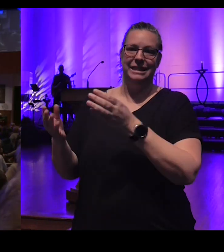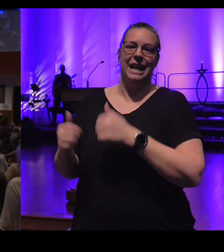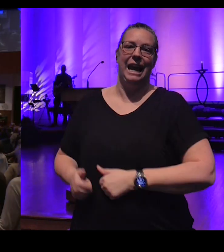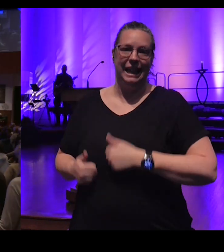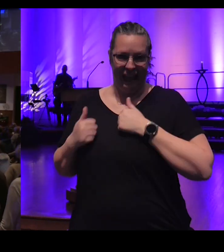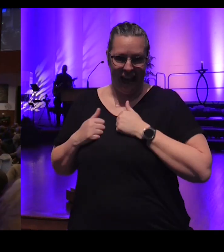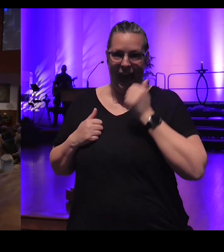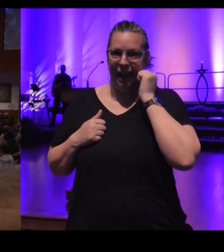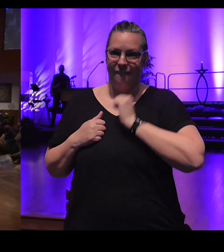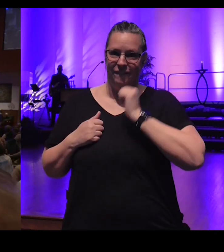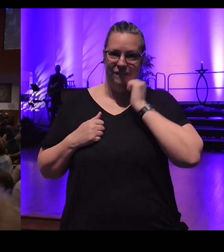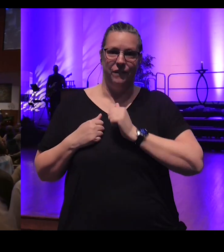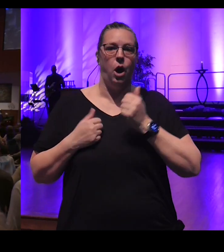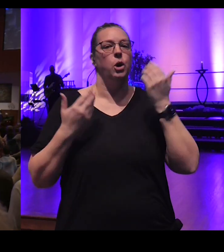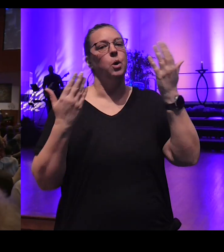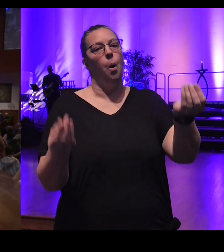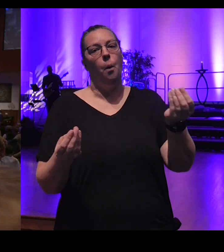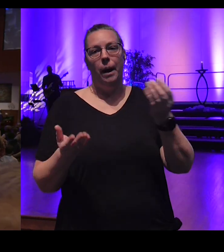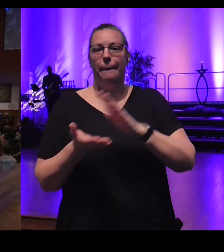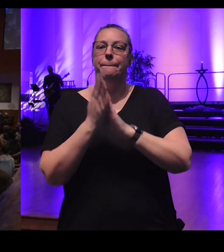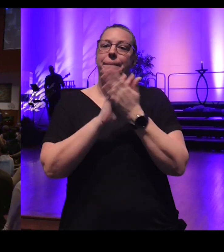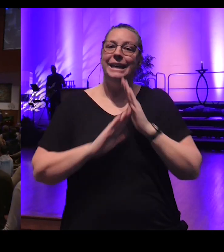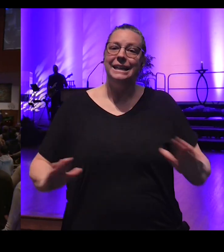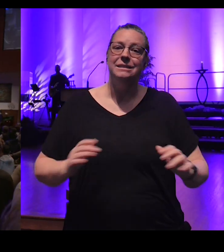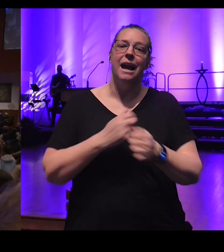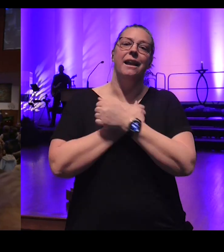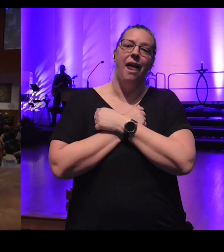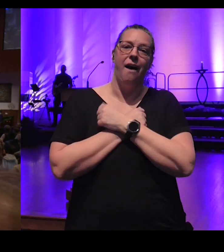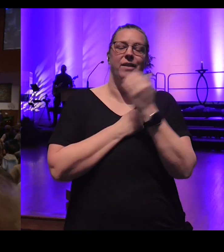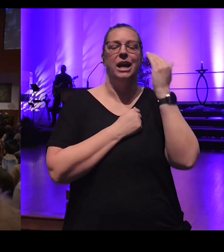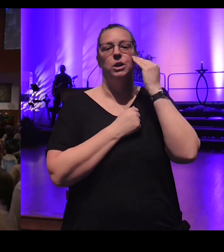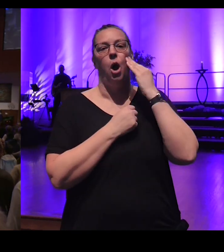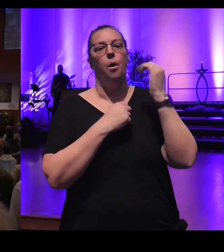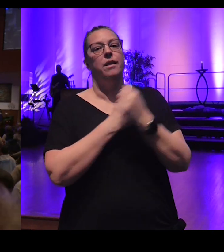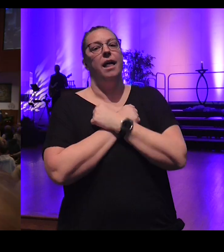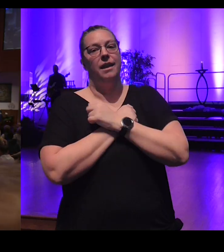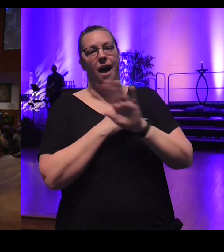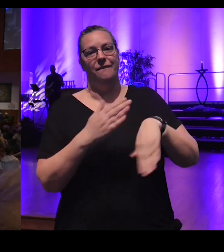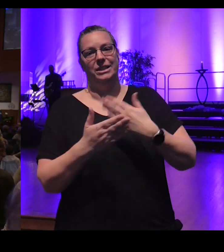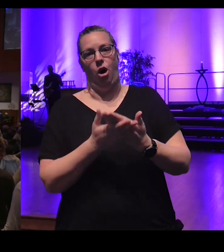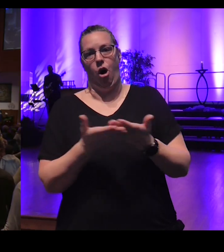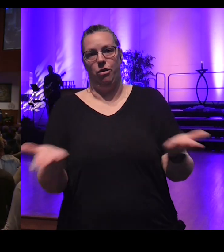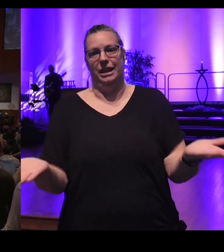life. Go in peace, go in love, and know that love is all